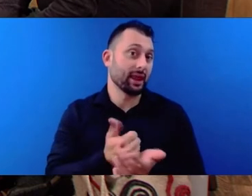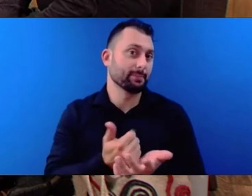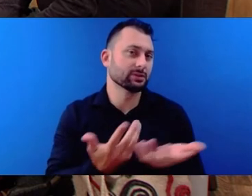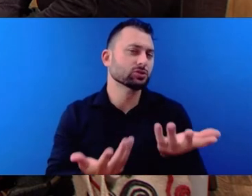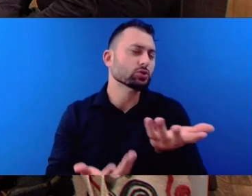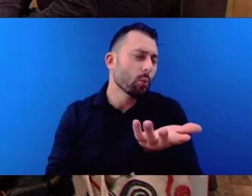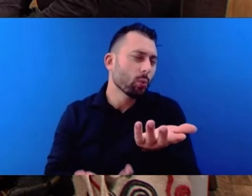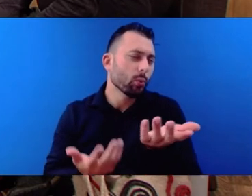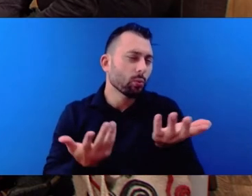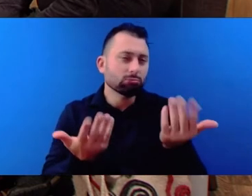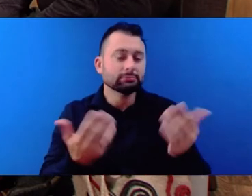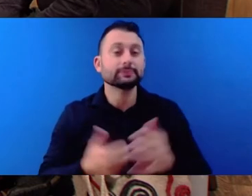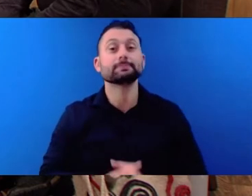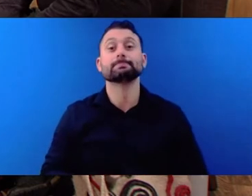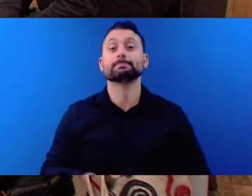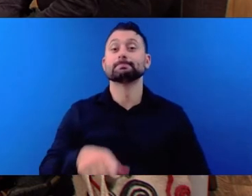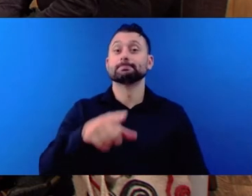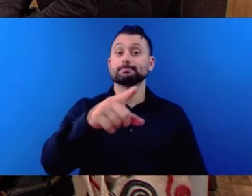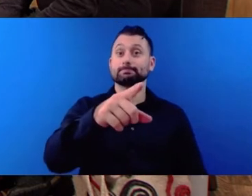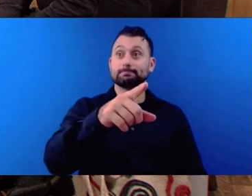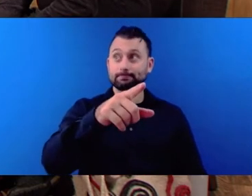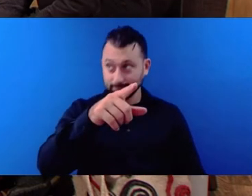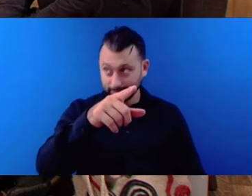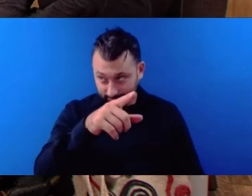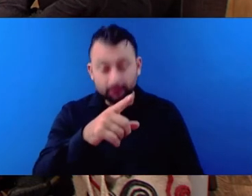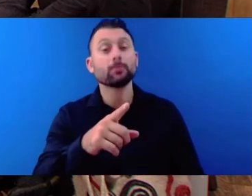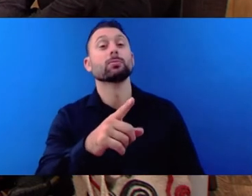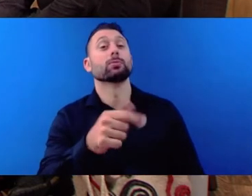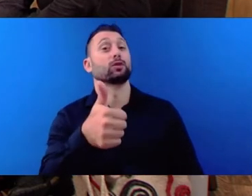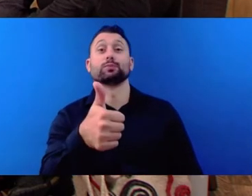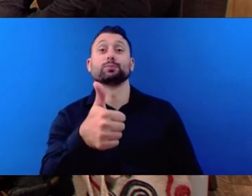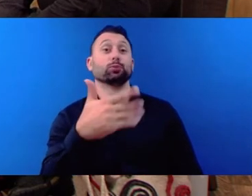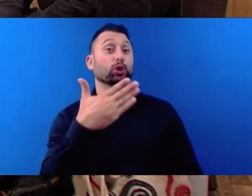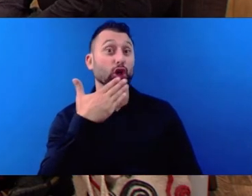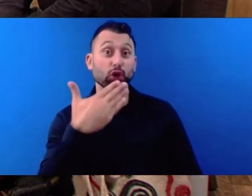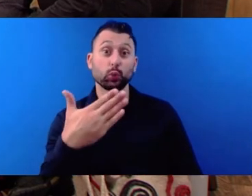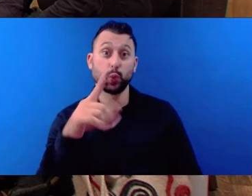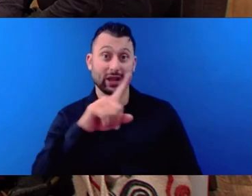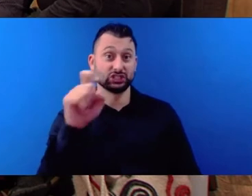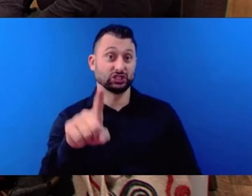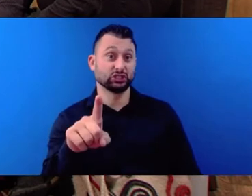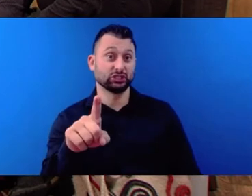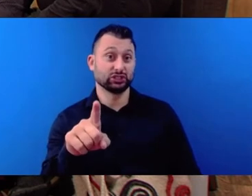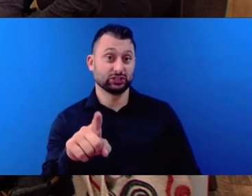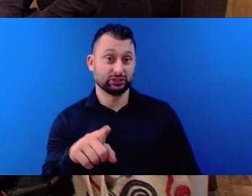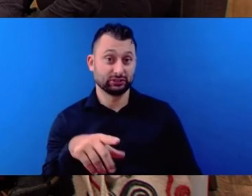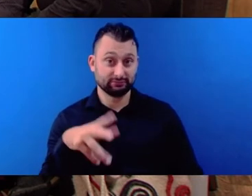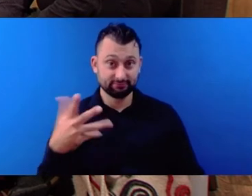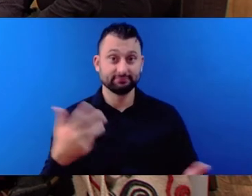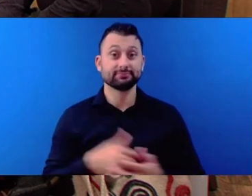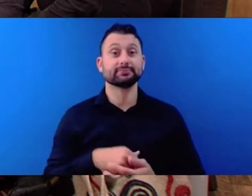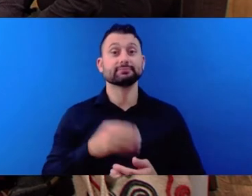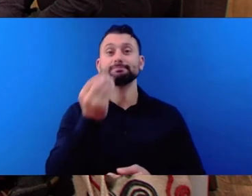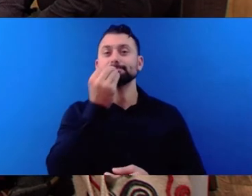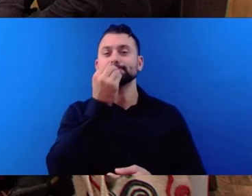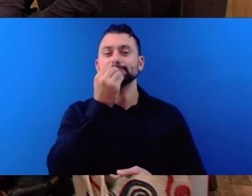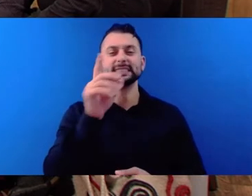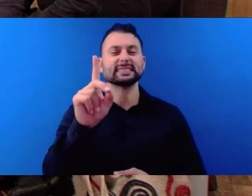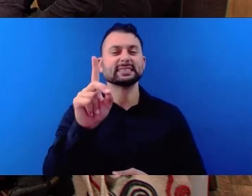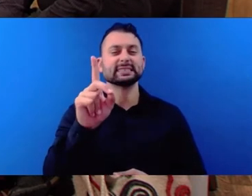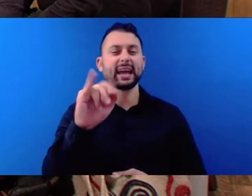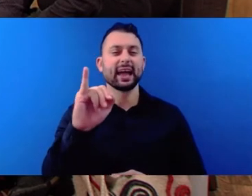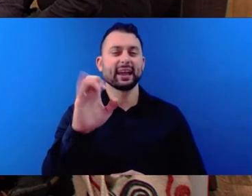resources available to help with diabetic diet education. So in particular, definitely through our